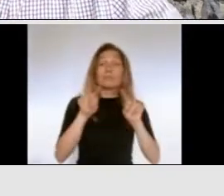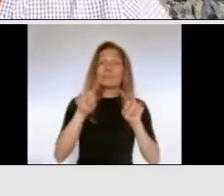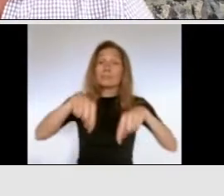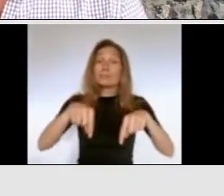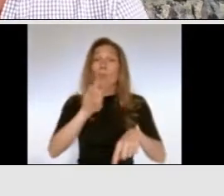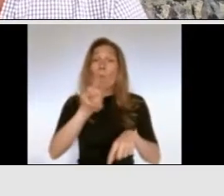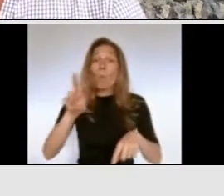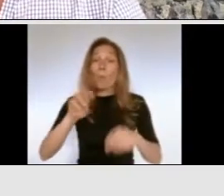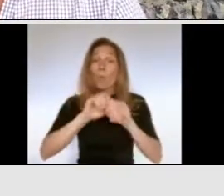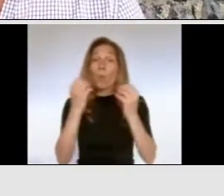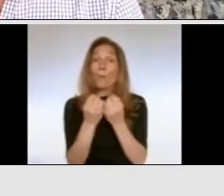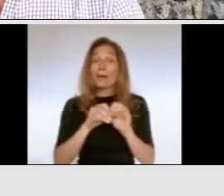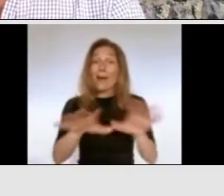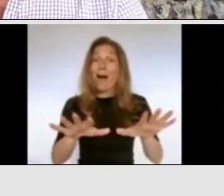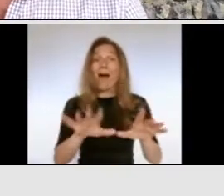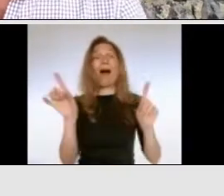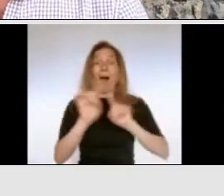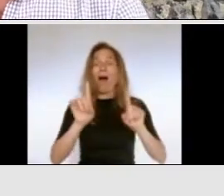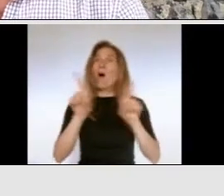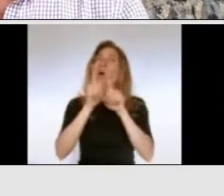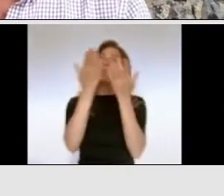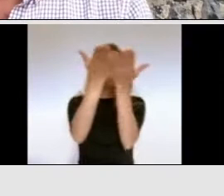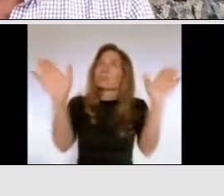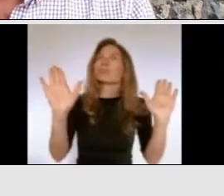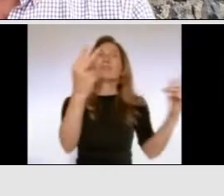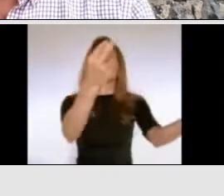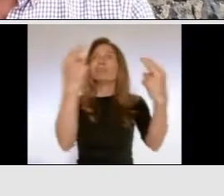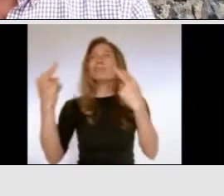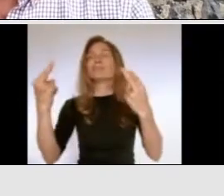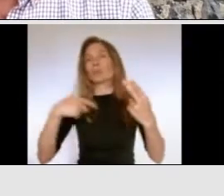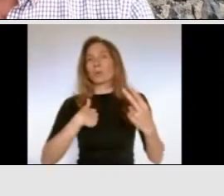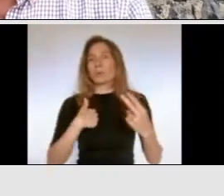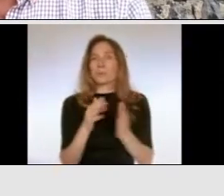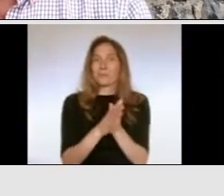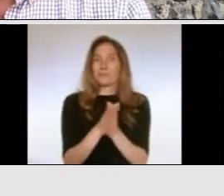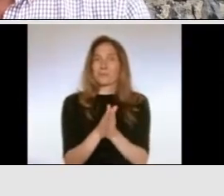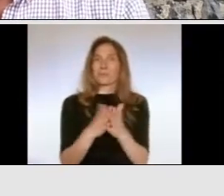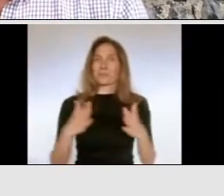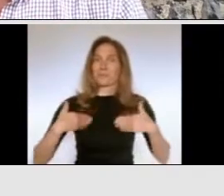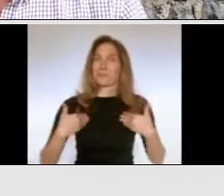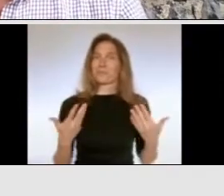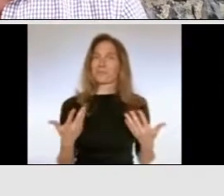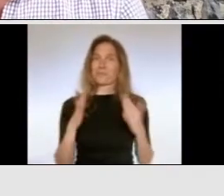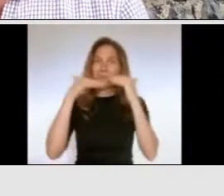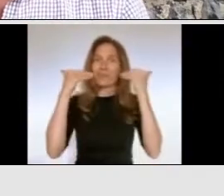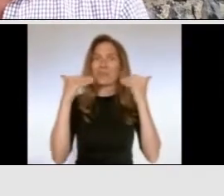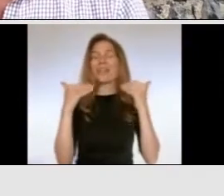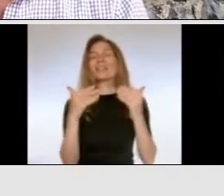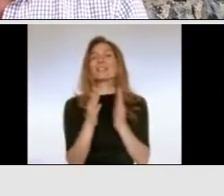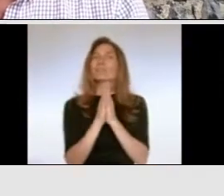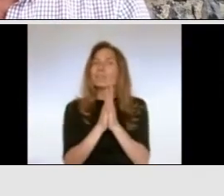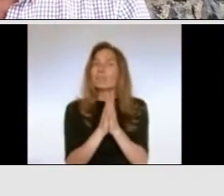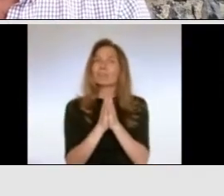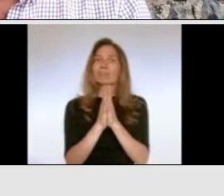and are attending this webinar, but the wider public and different interest groups as well. And we really do want to hear